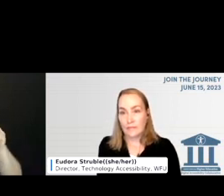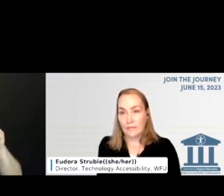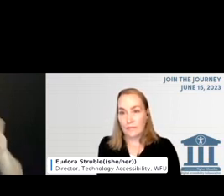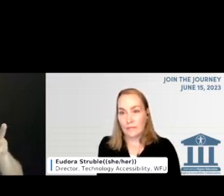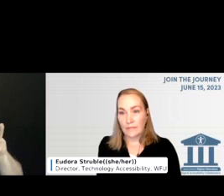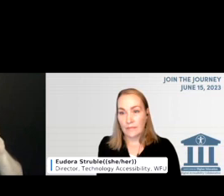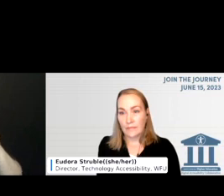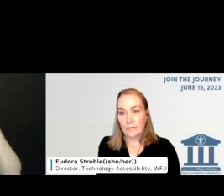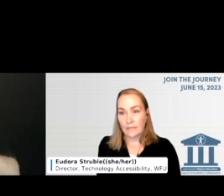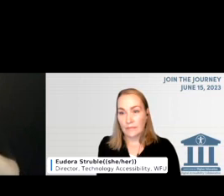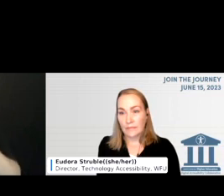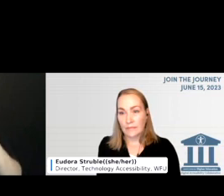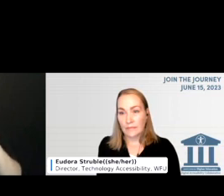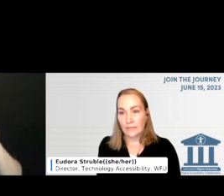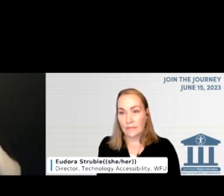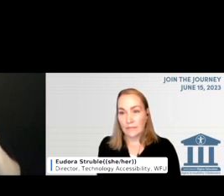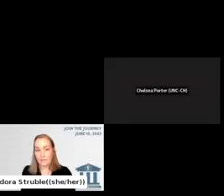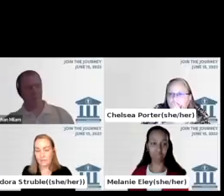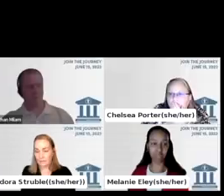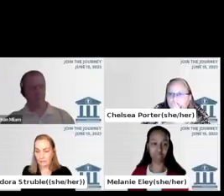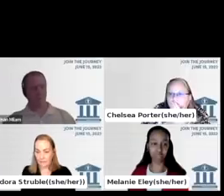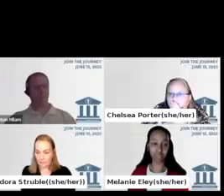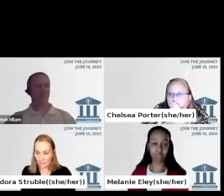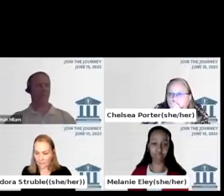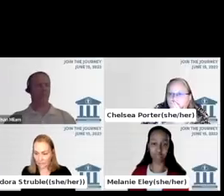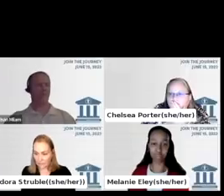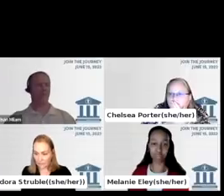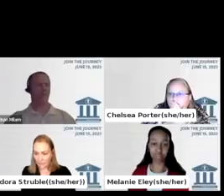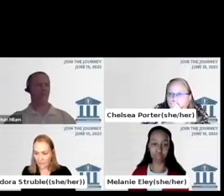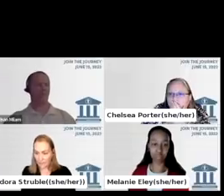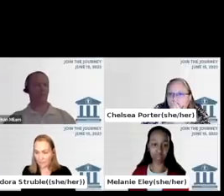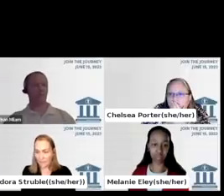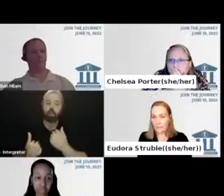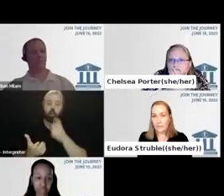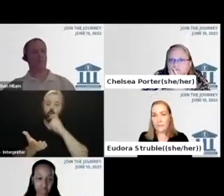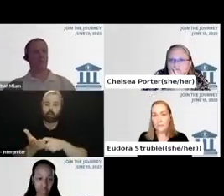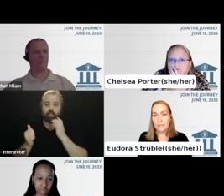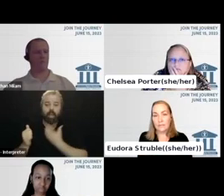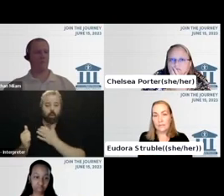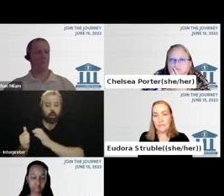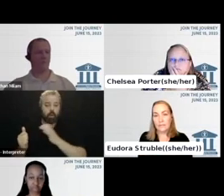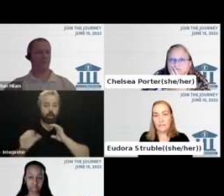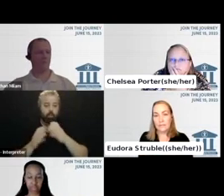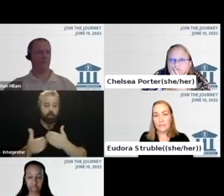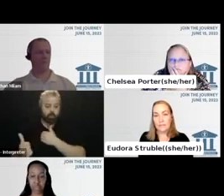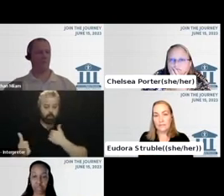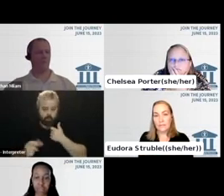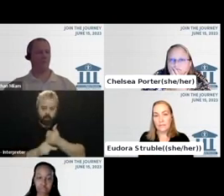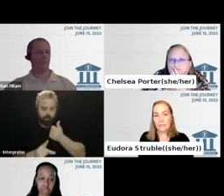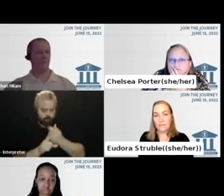I guess Eudora, you would need to stop sharing. I'd like to recognize our committee members that have been working pretty